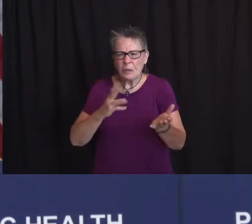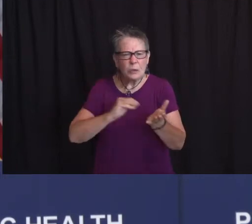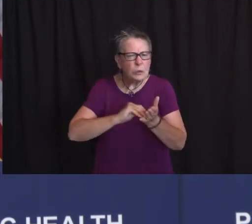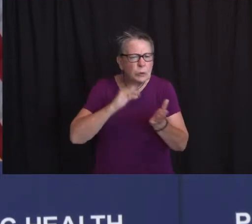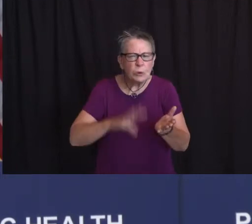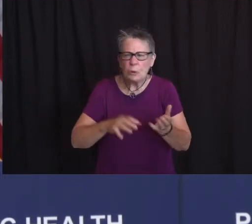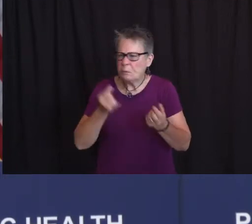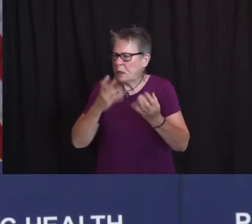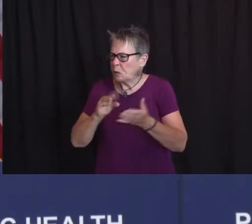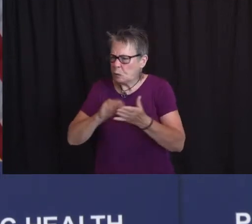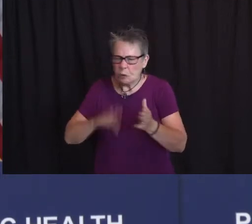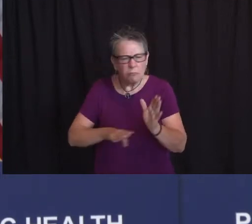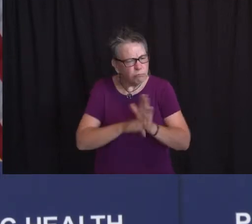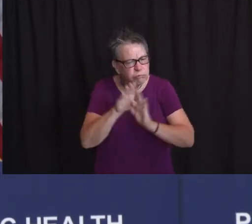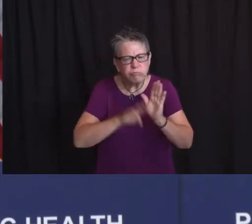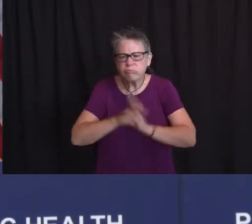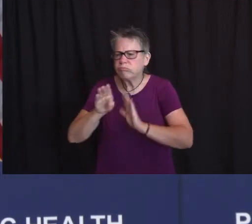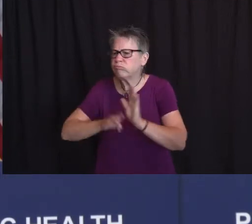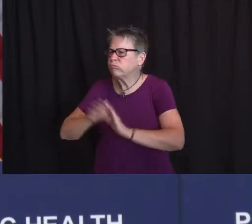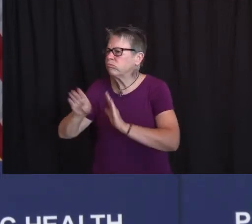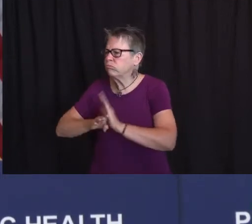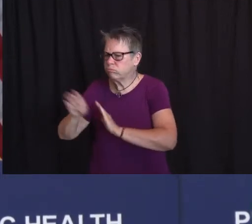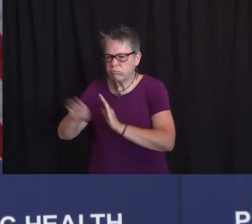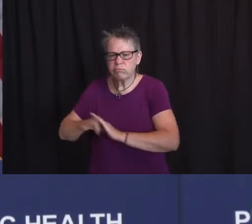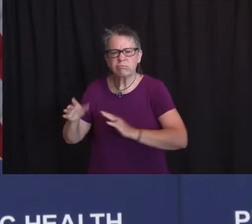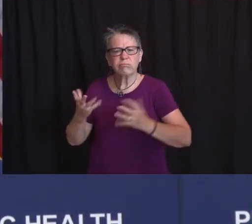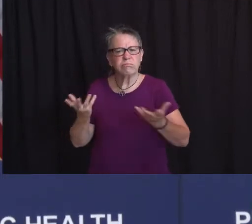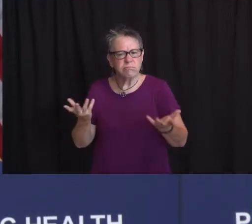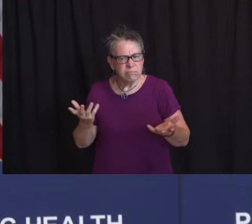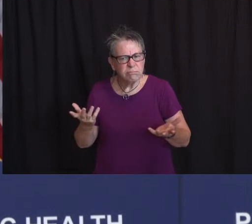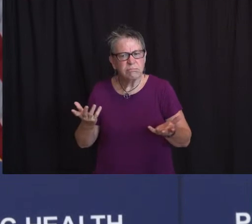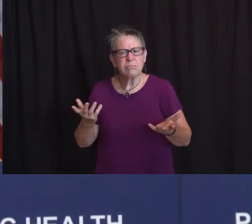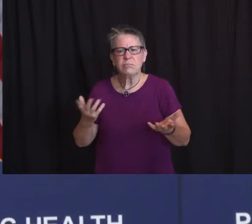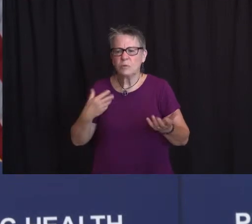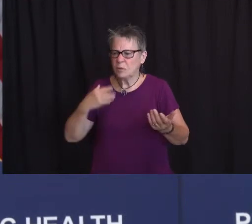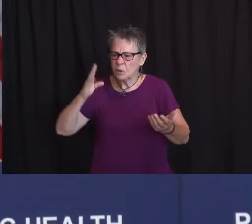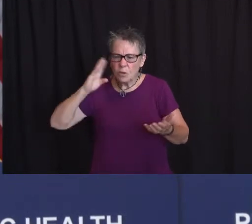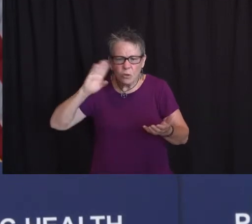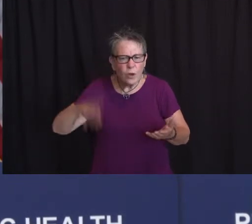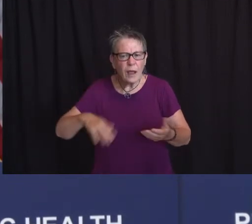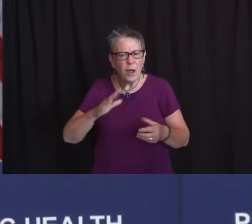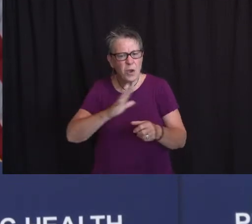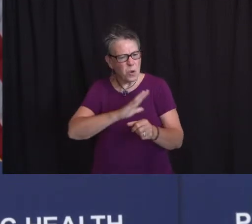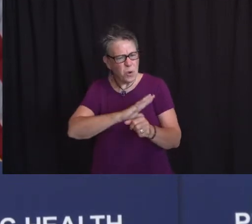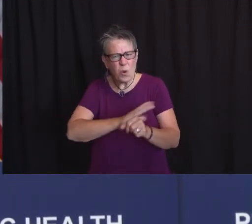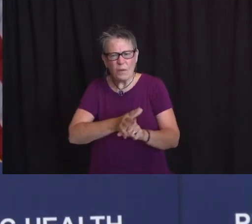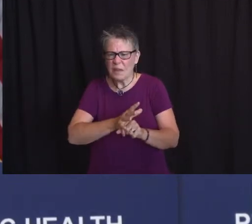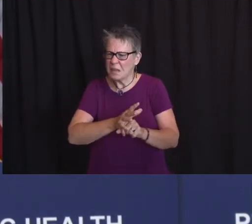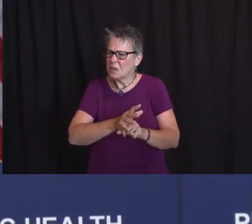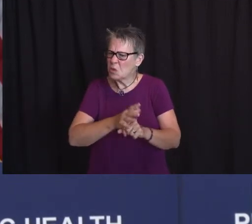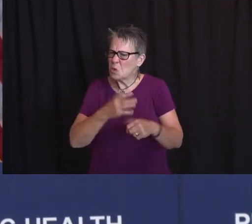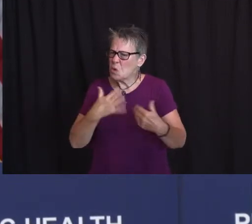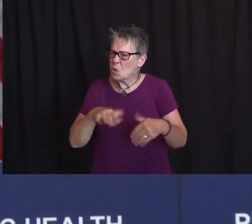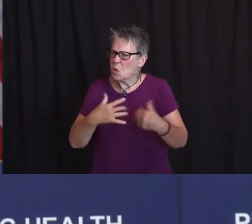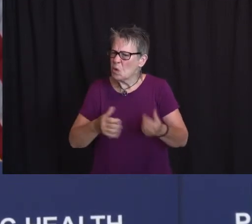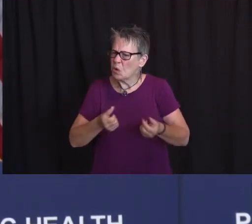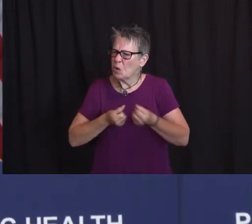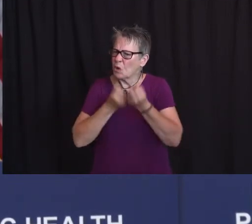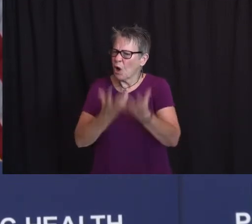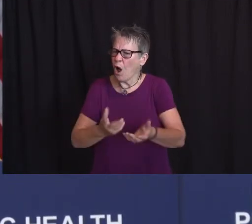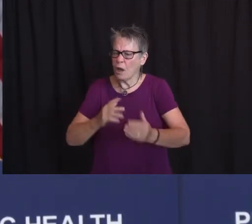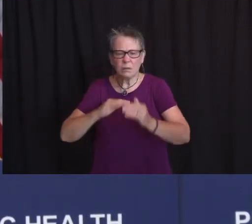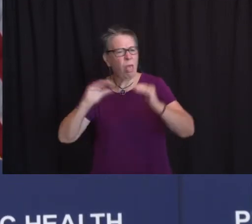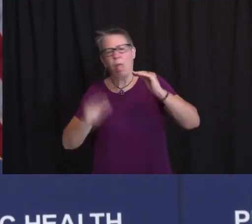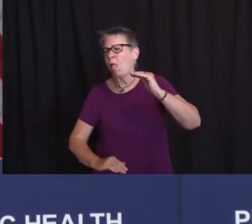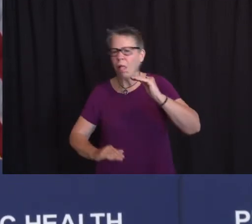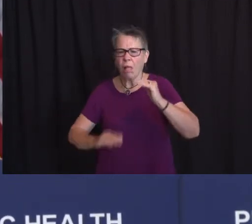that COVID-19 has exacerbated pre-existing racial equity gaps in access to higher education and degree completion.